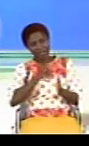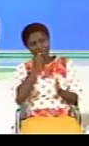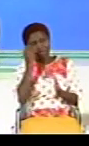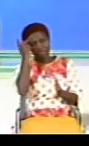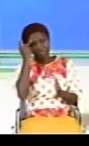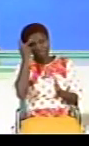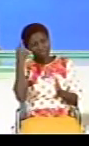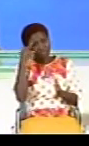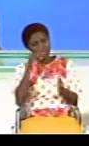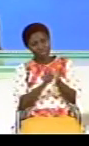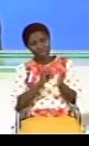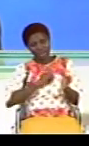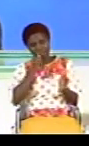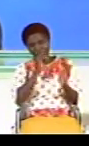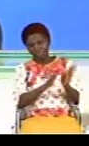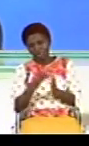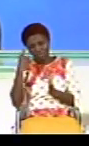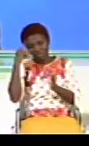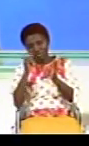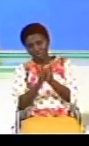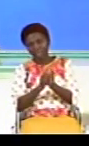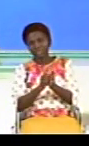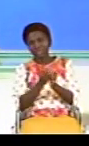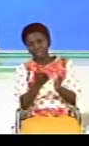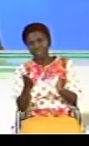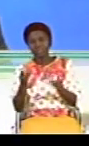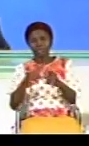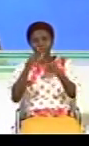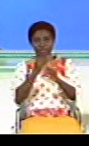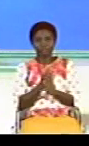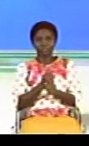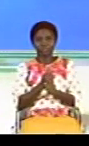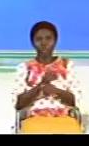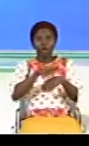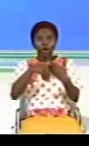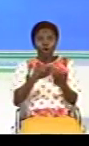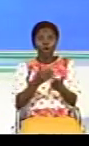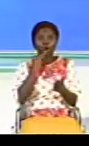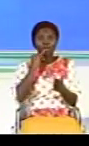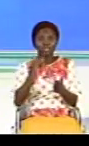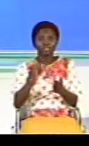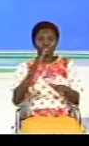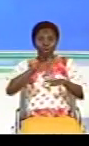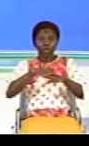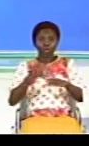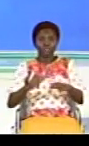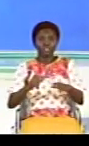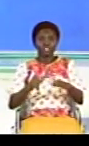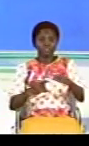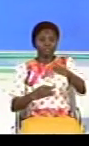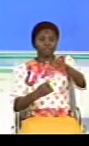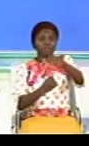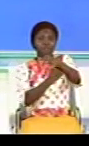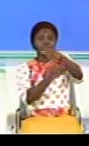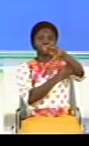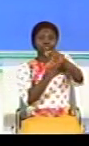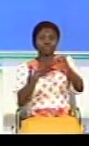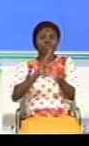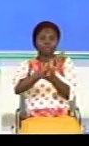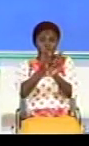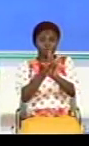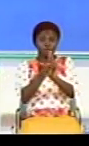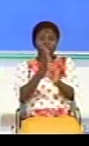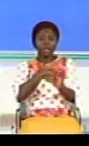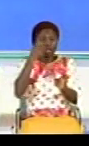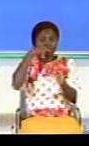is based on the foundation of repentance. And it says, and also in verse 29, upon the servants